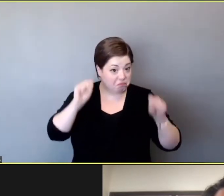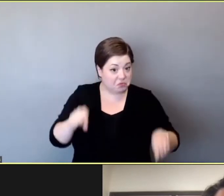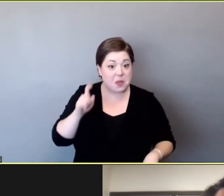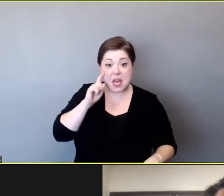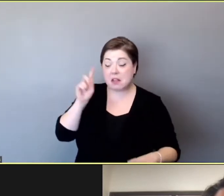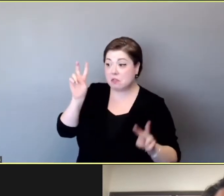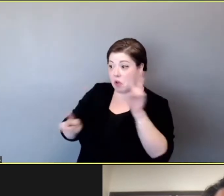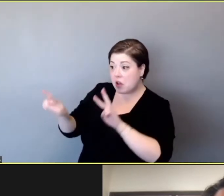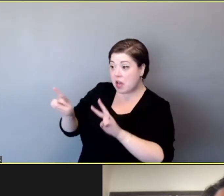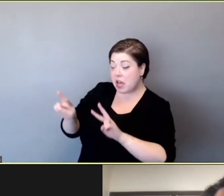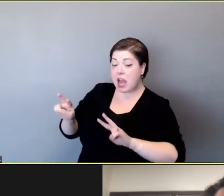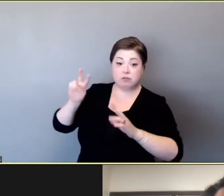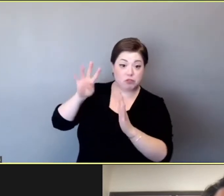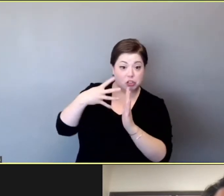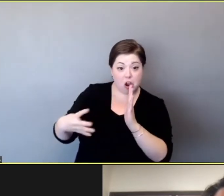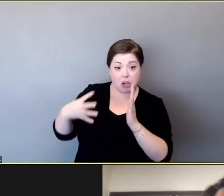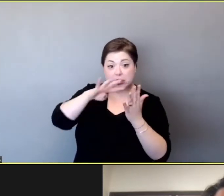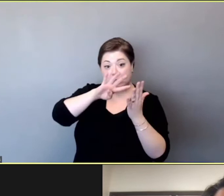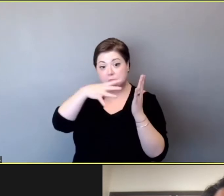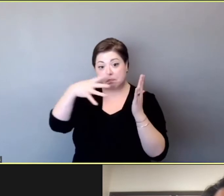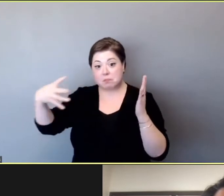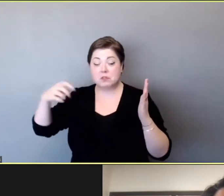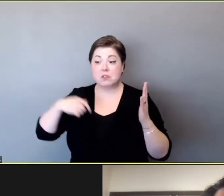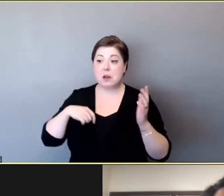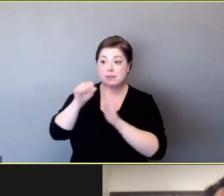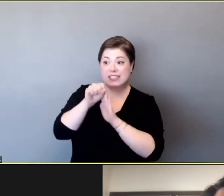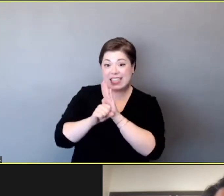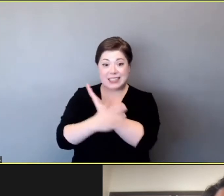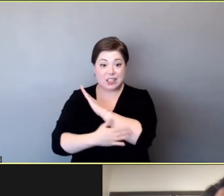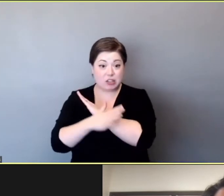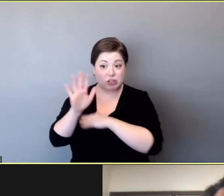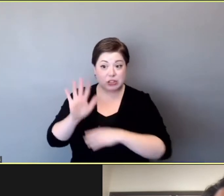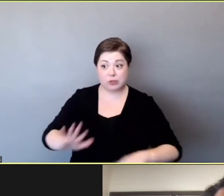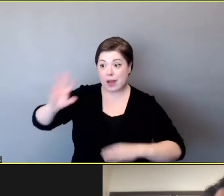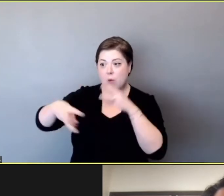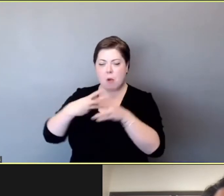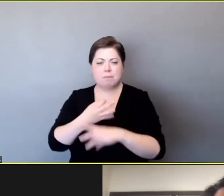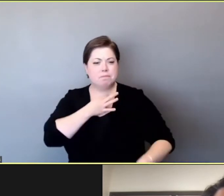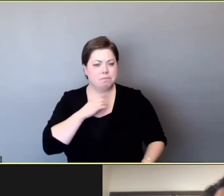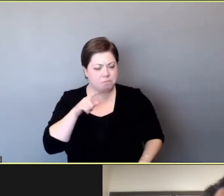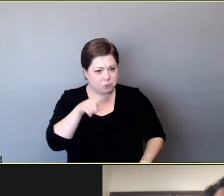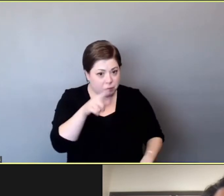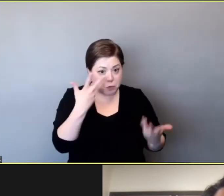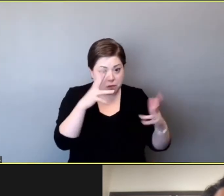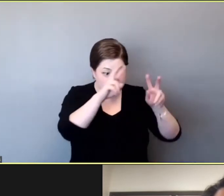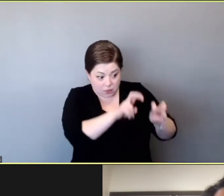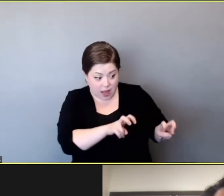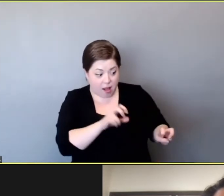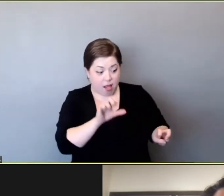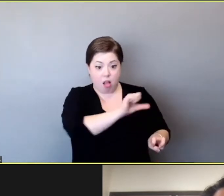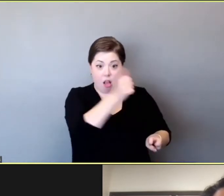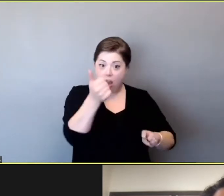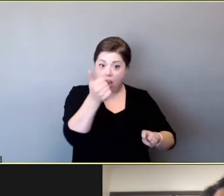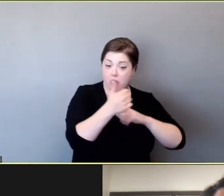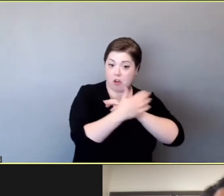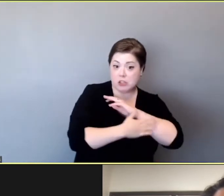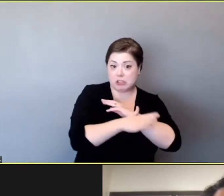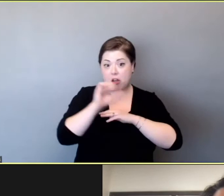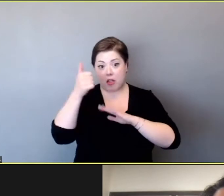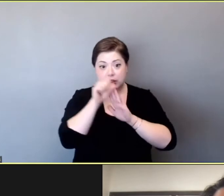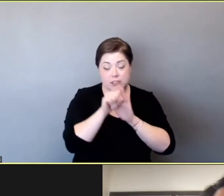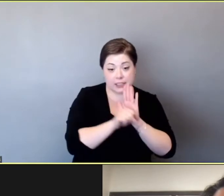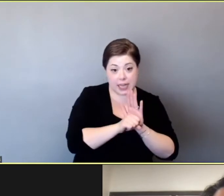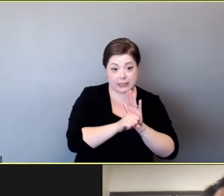things. And so I'm just asking, have you looked at the data from others or charts from other places and seen when they put their mask mandates